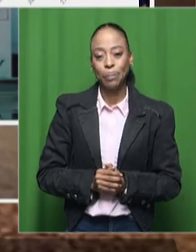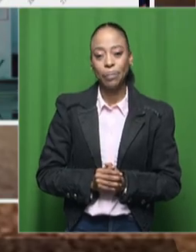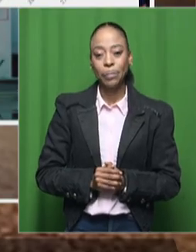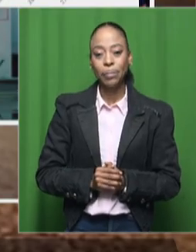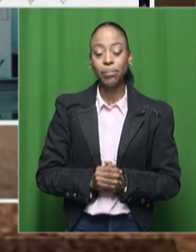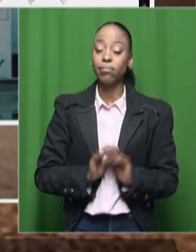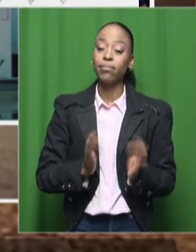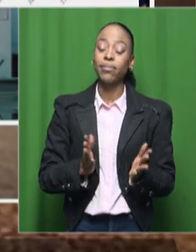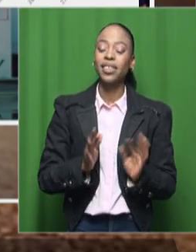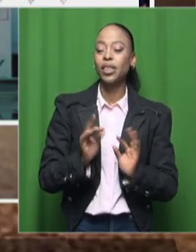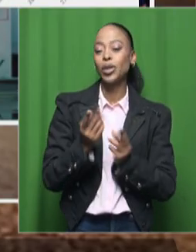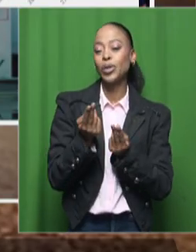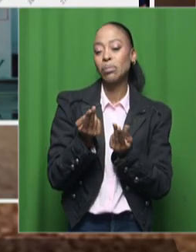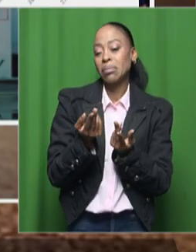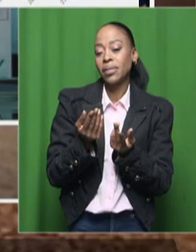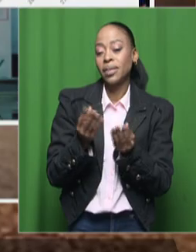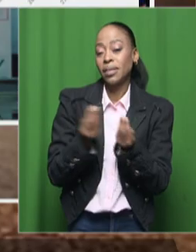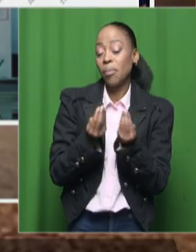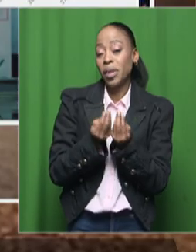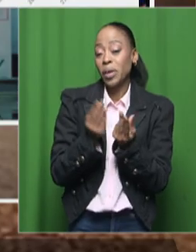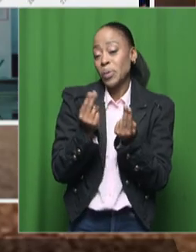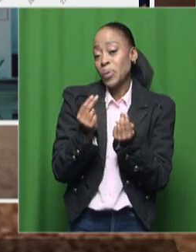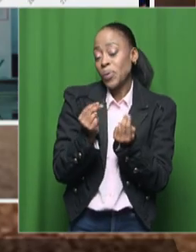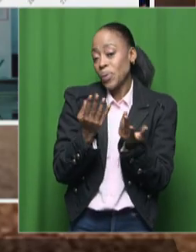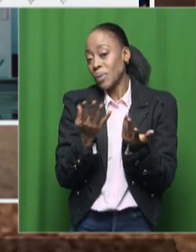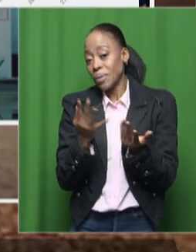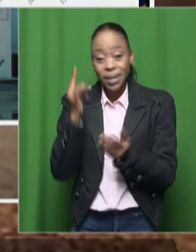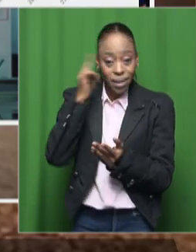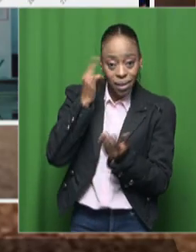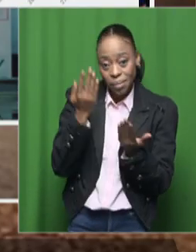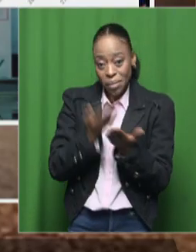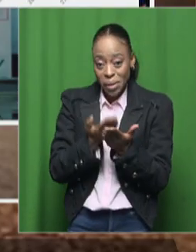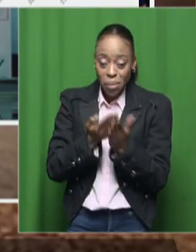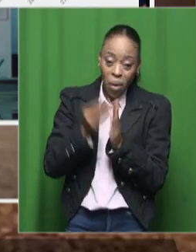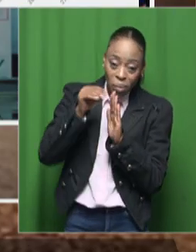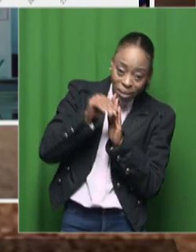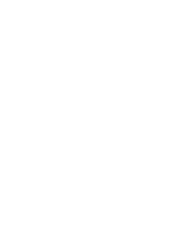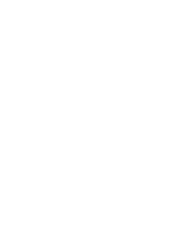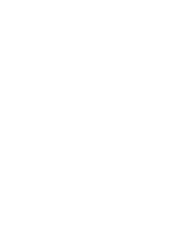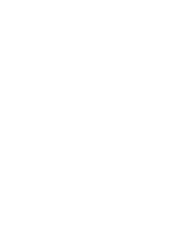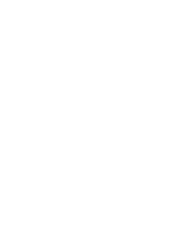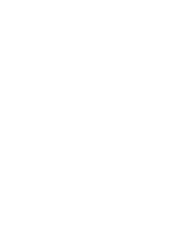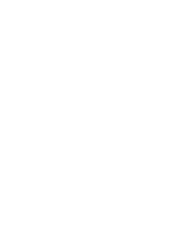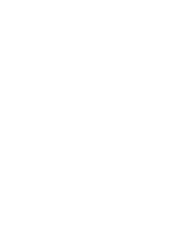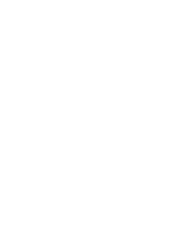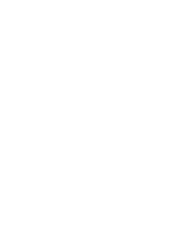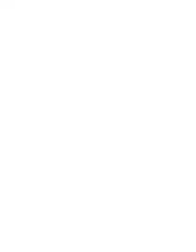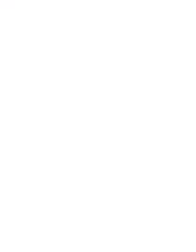unsure, but that's just the latest indication that we're down all grades as we go from this month into July.